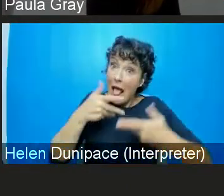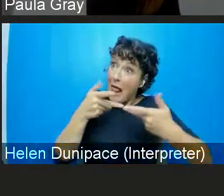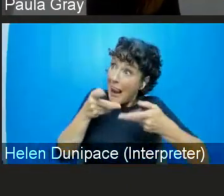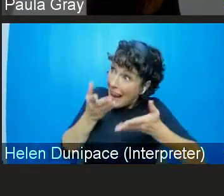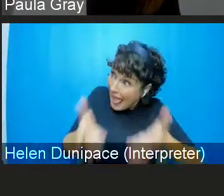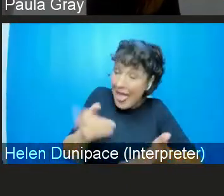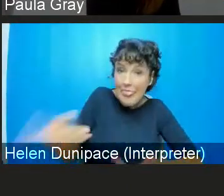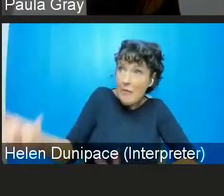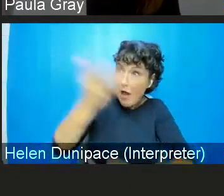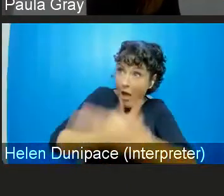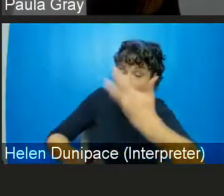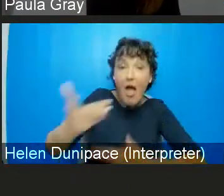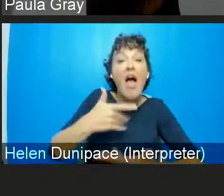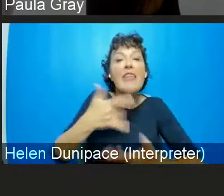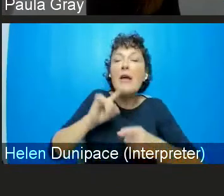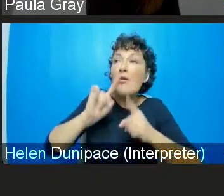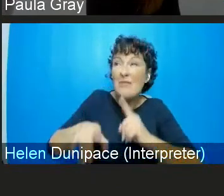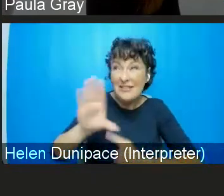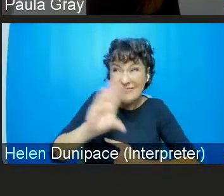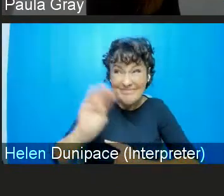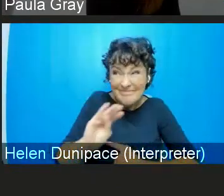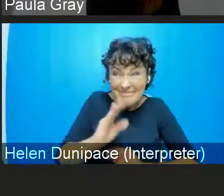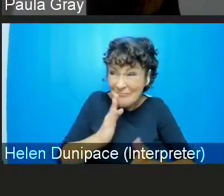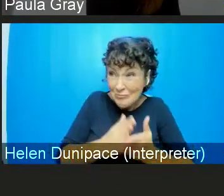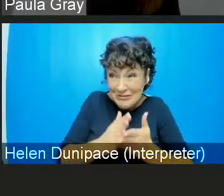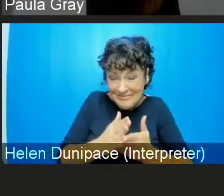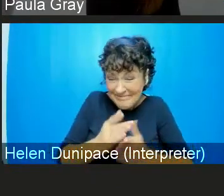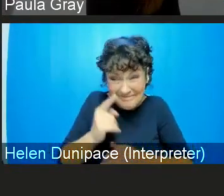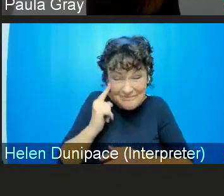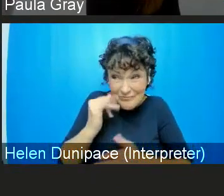misperception and, in fact, on myths.